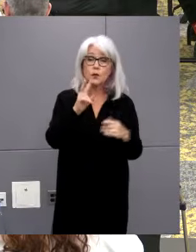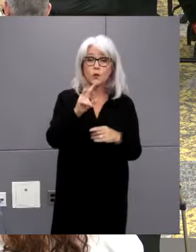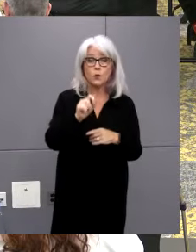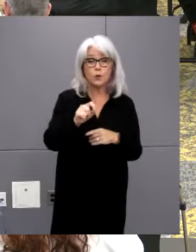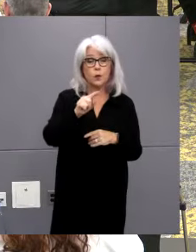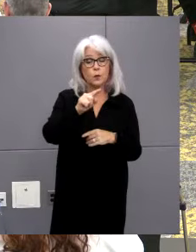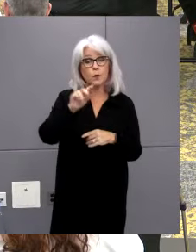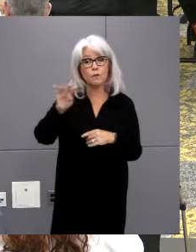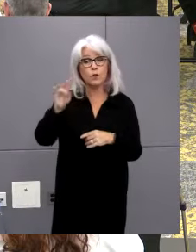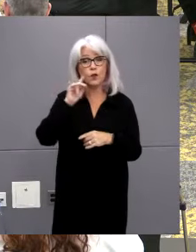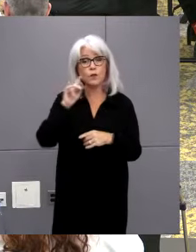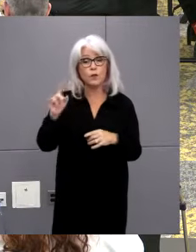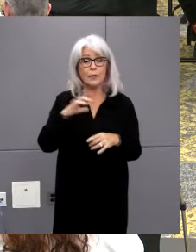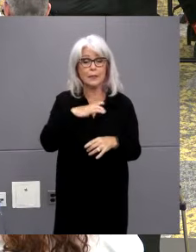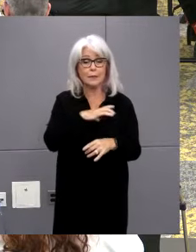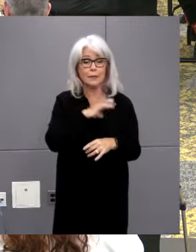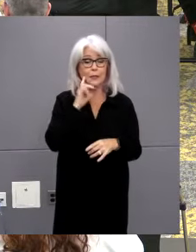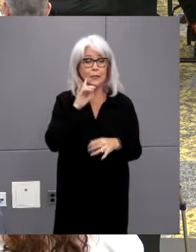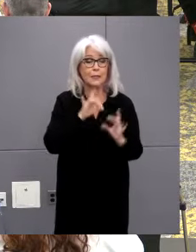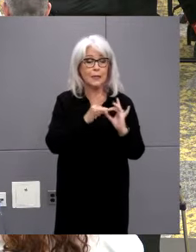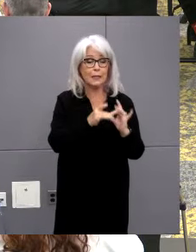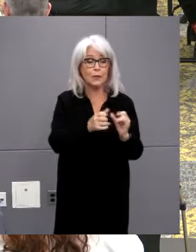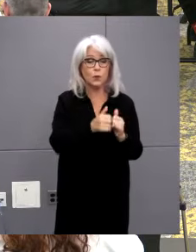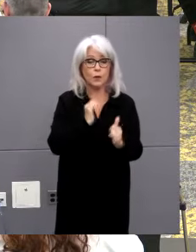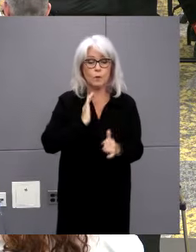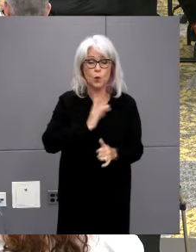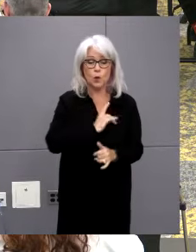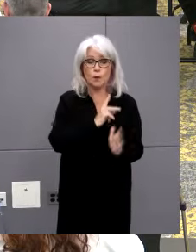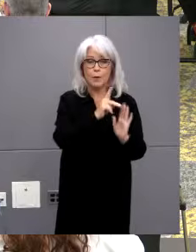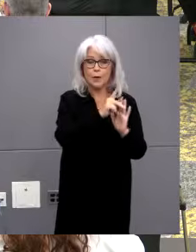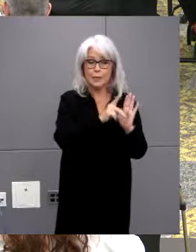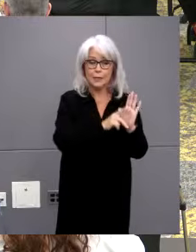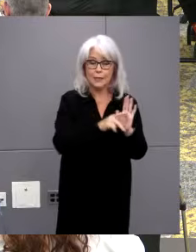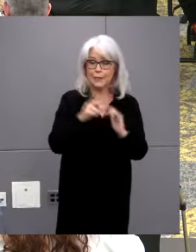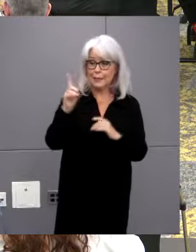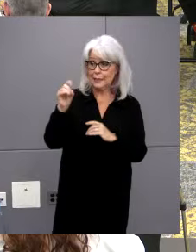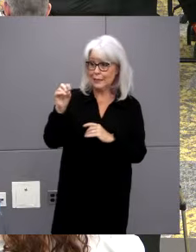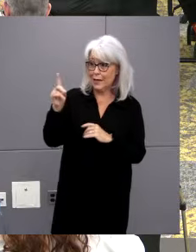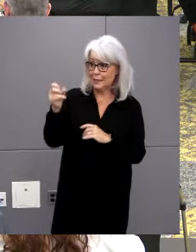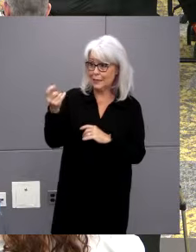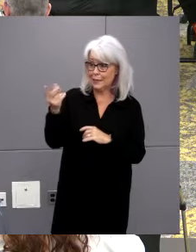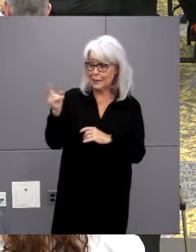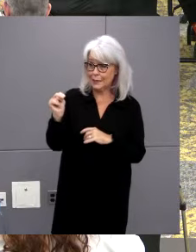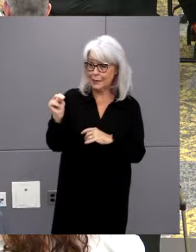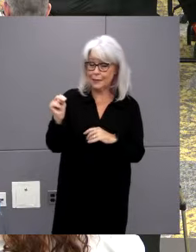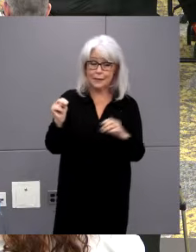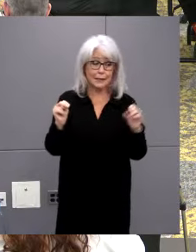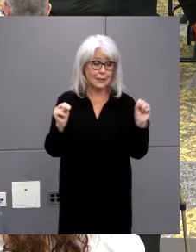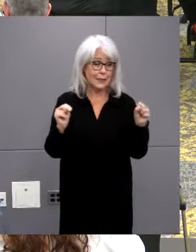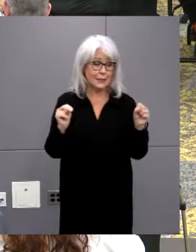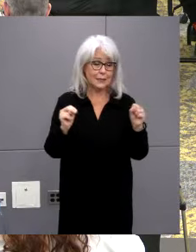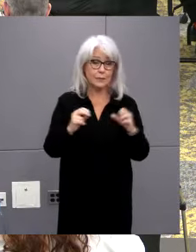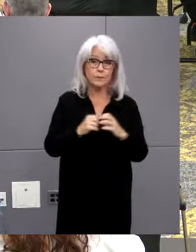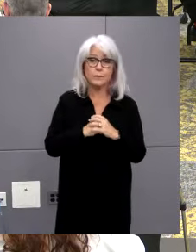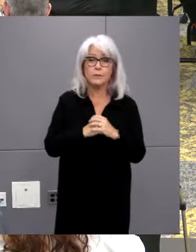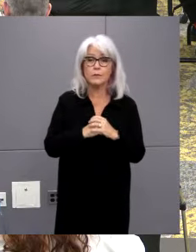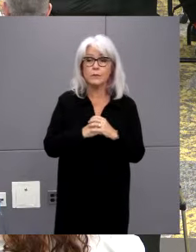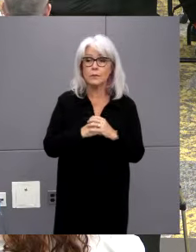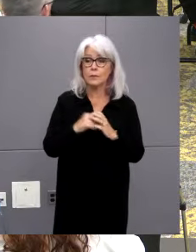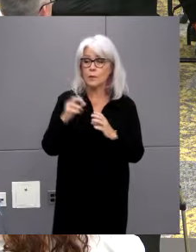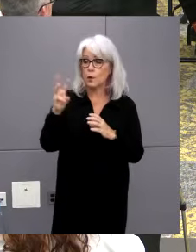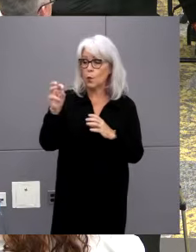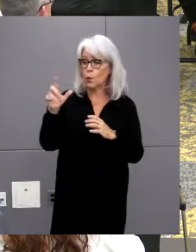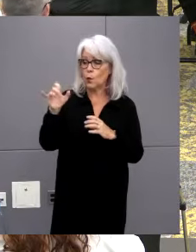amendment of committee-related board policies. Trustee Dotson? Yes. Trustee